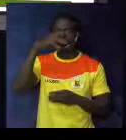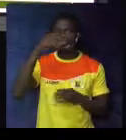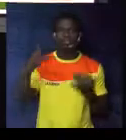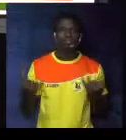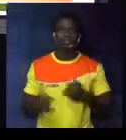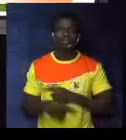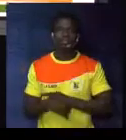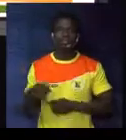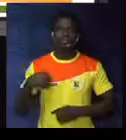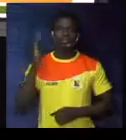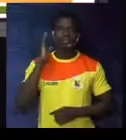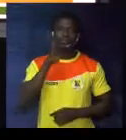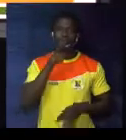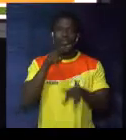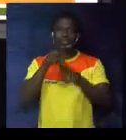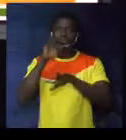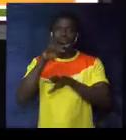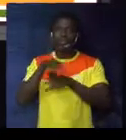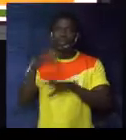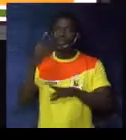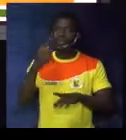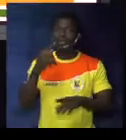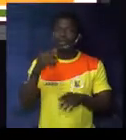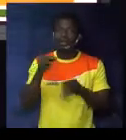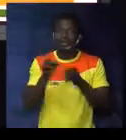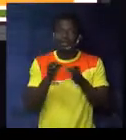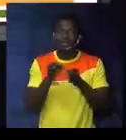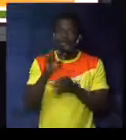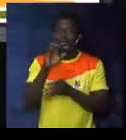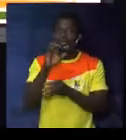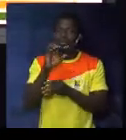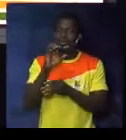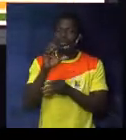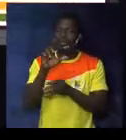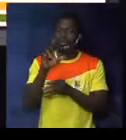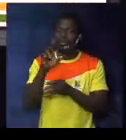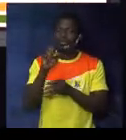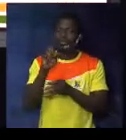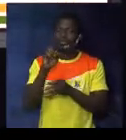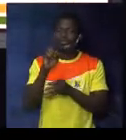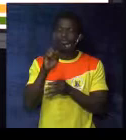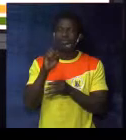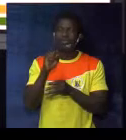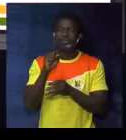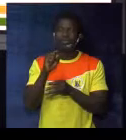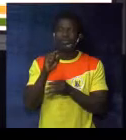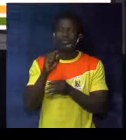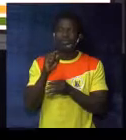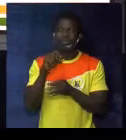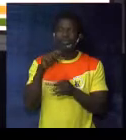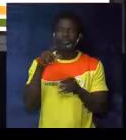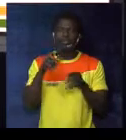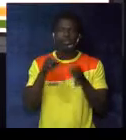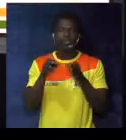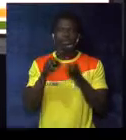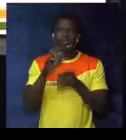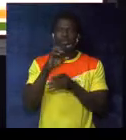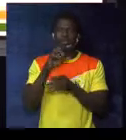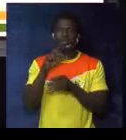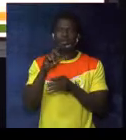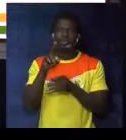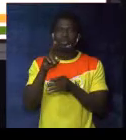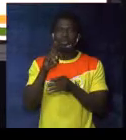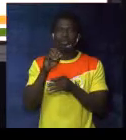In our English studies today, we'll be looking at defining clauses. I repeat,